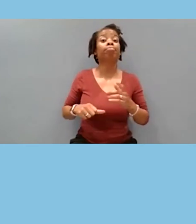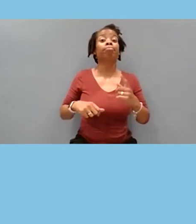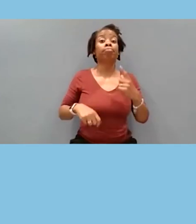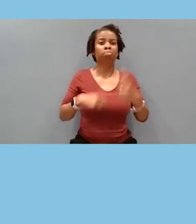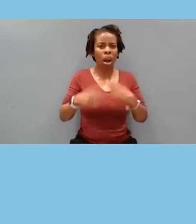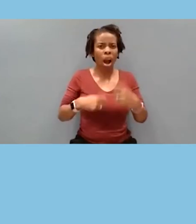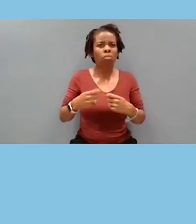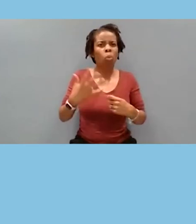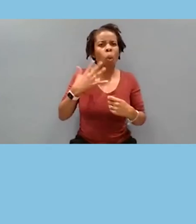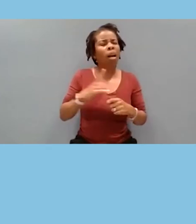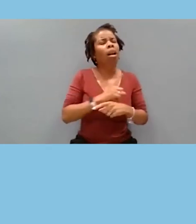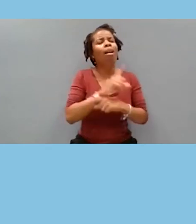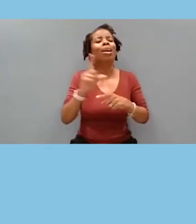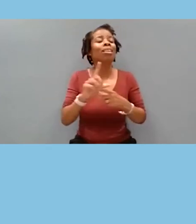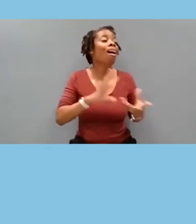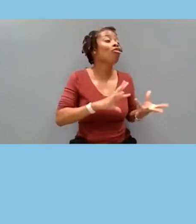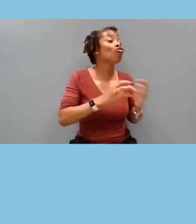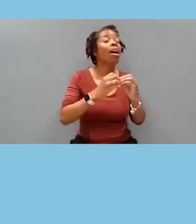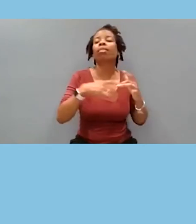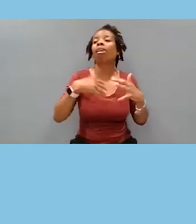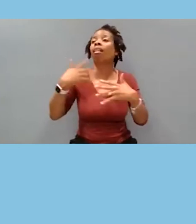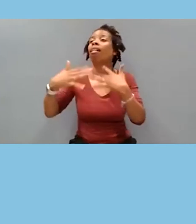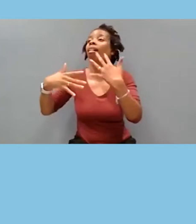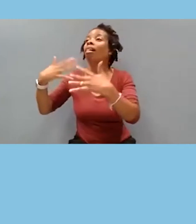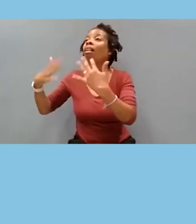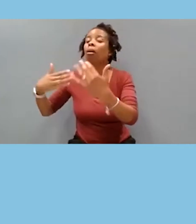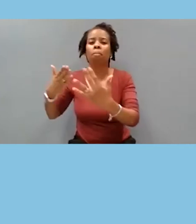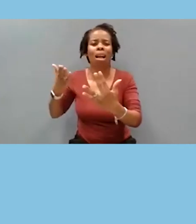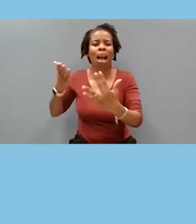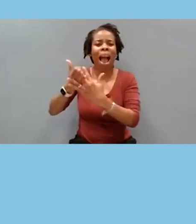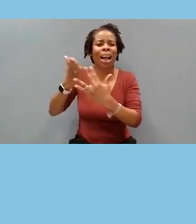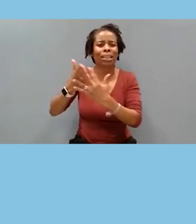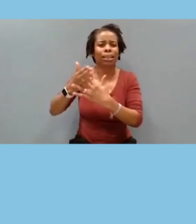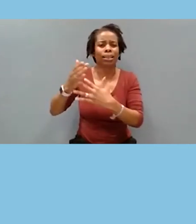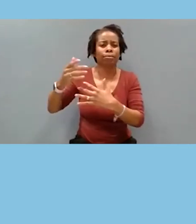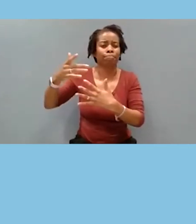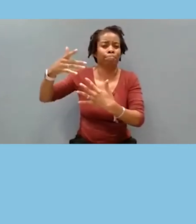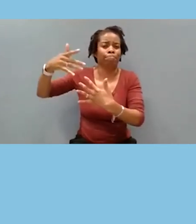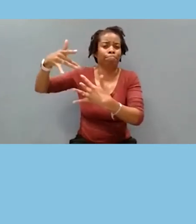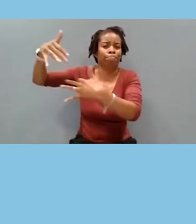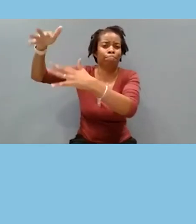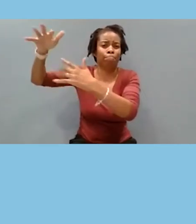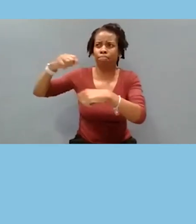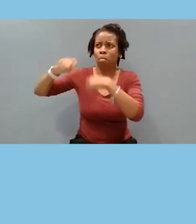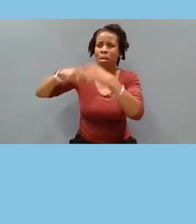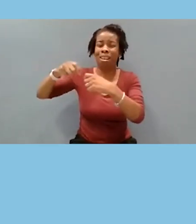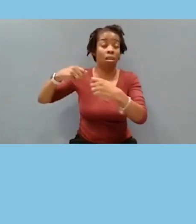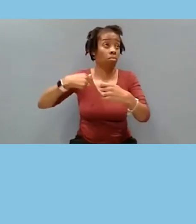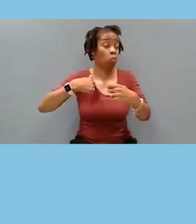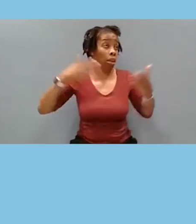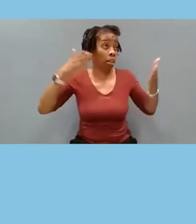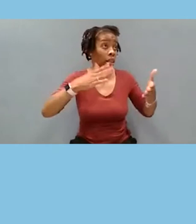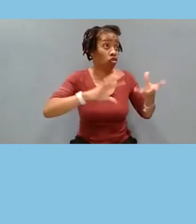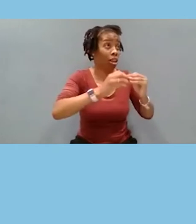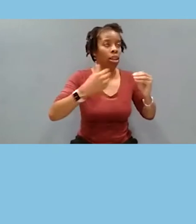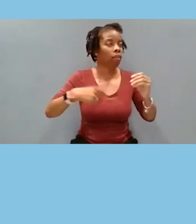our consciousness, or the access person leaves our creative team, poof, gone.